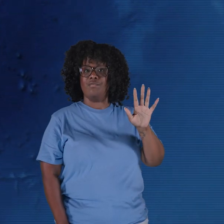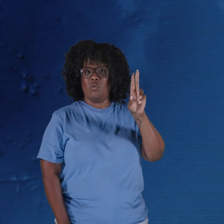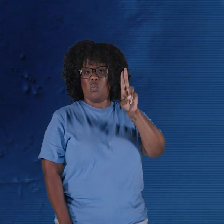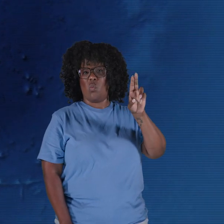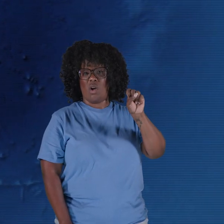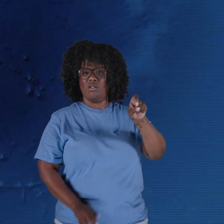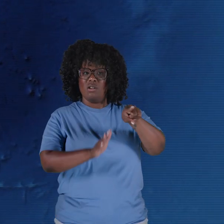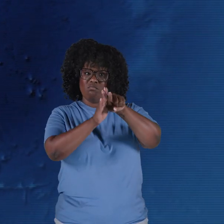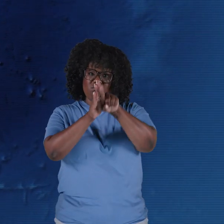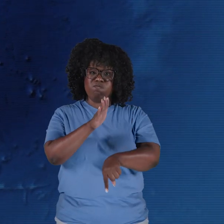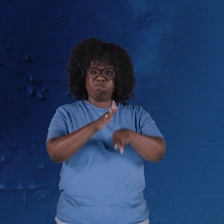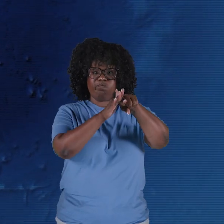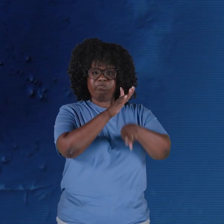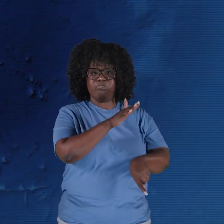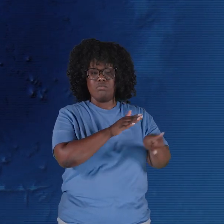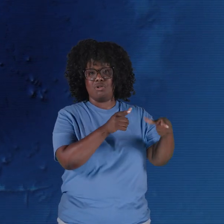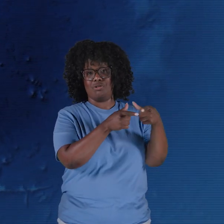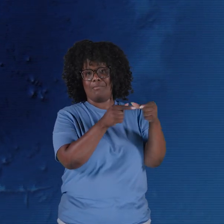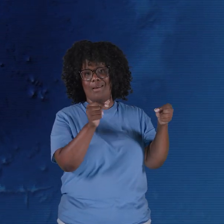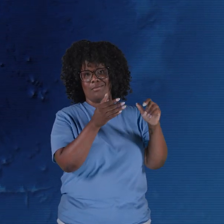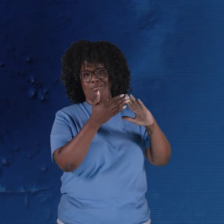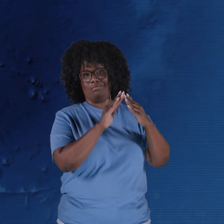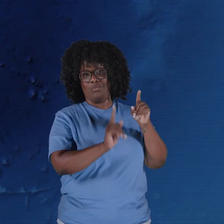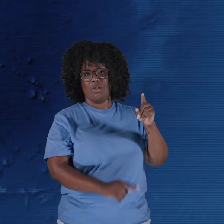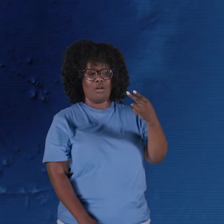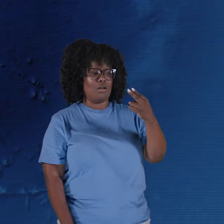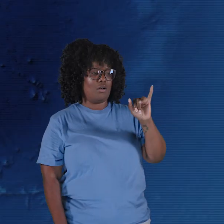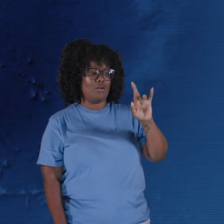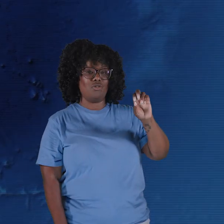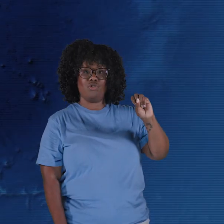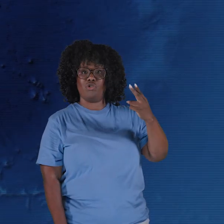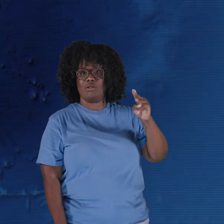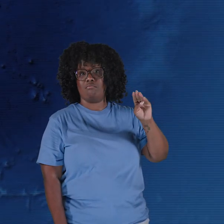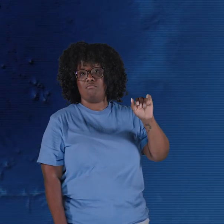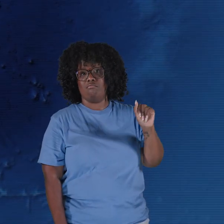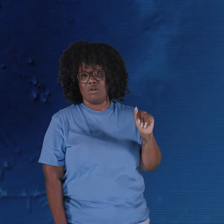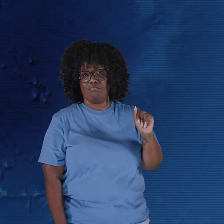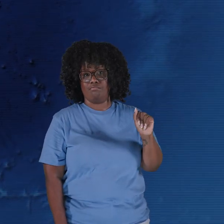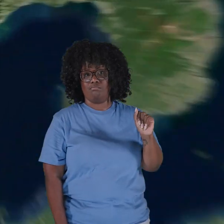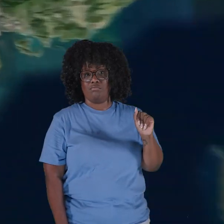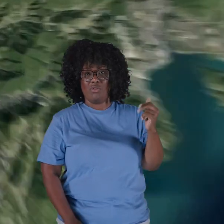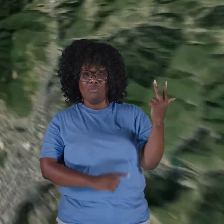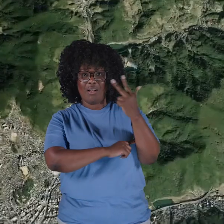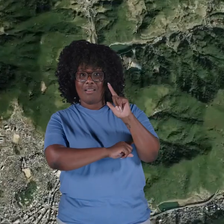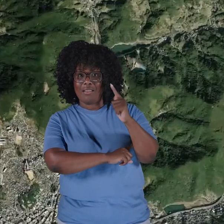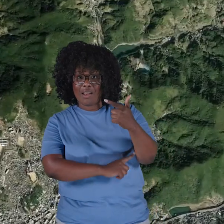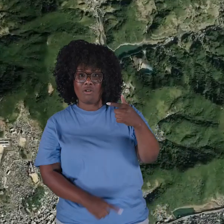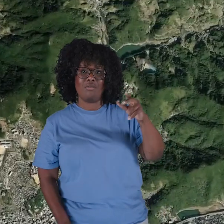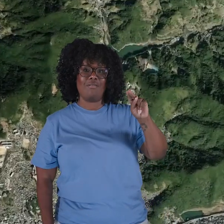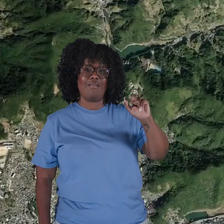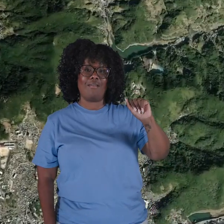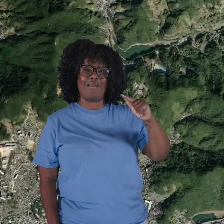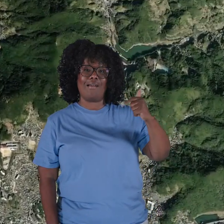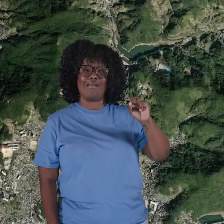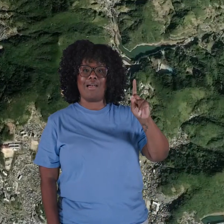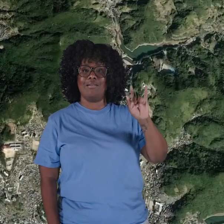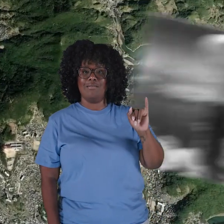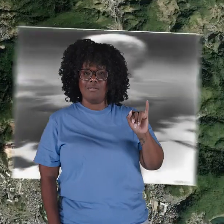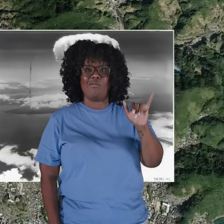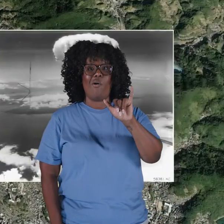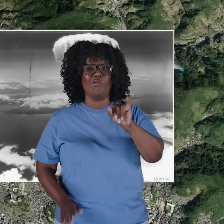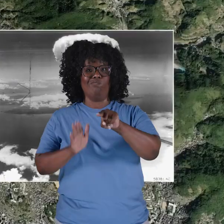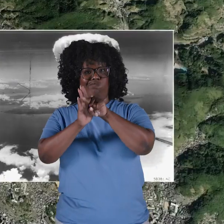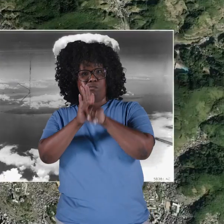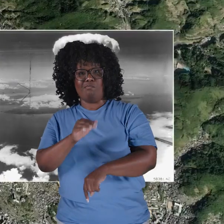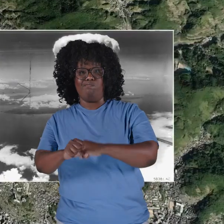the United States deployed an atomic bomb over the Japanese city of Hiroshima. 3 days later, Nagasaki